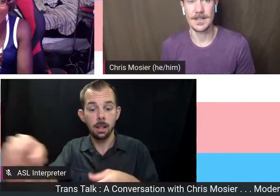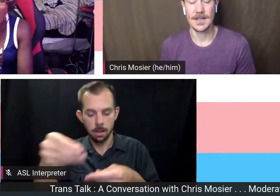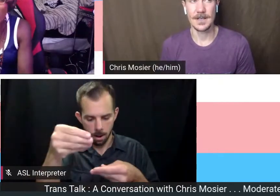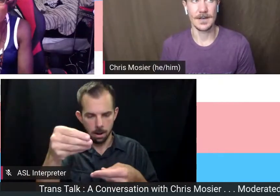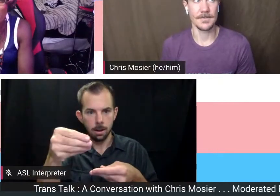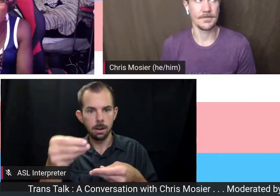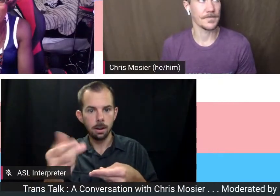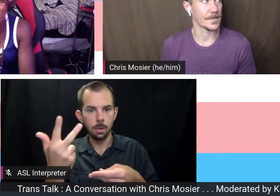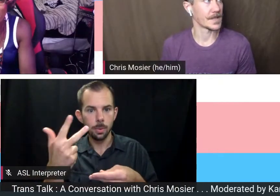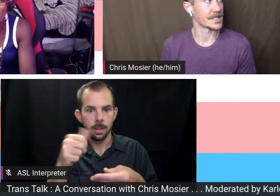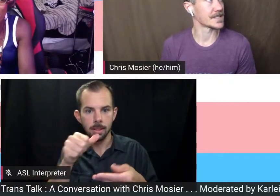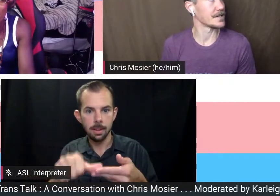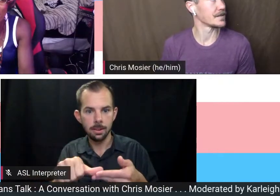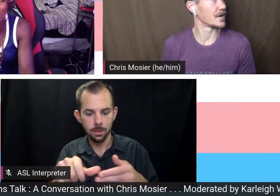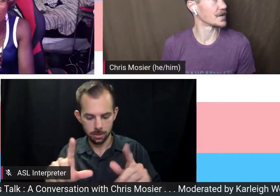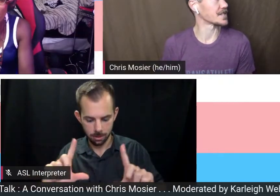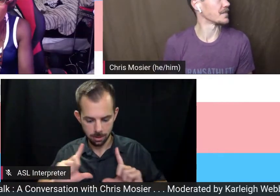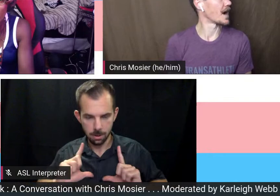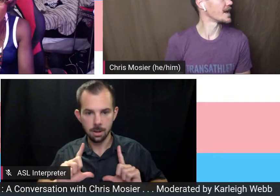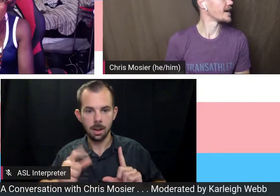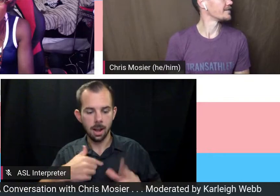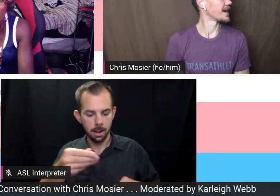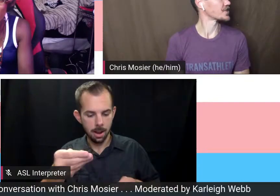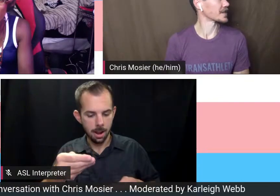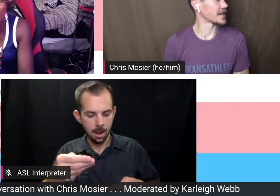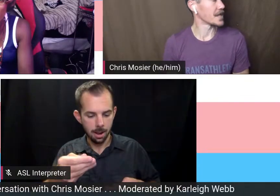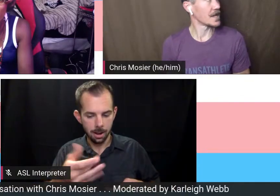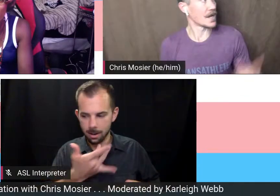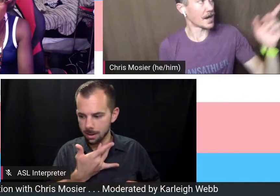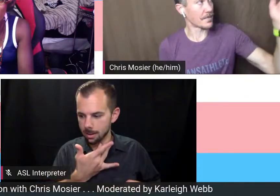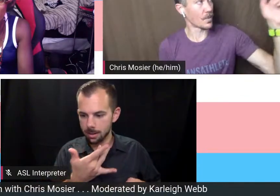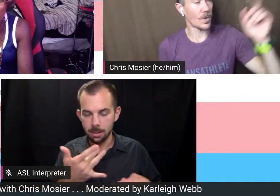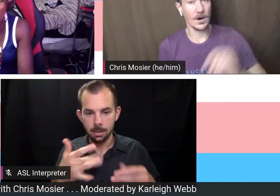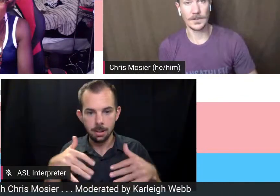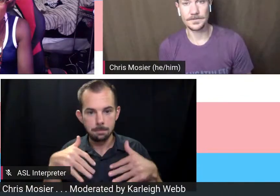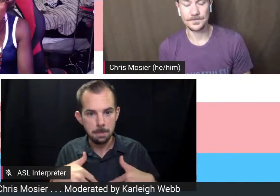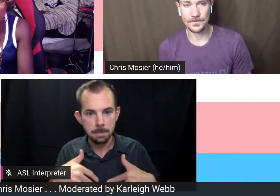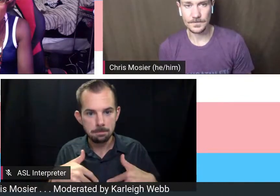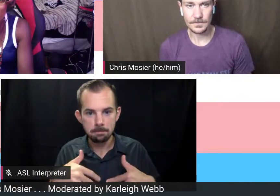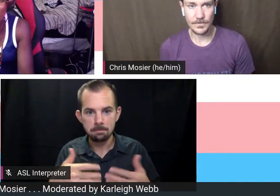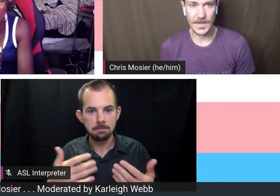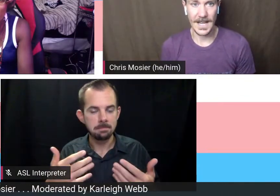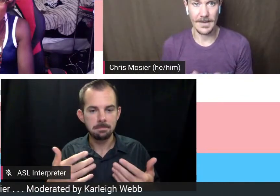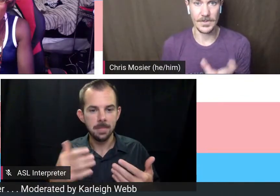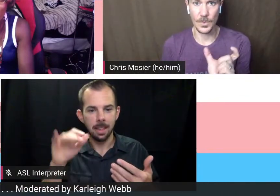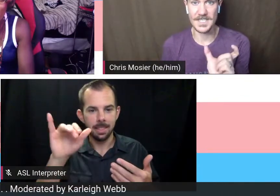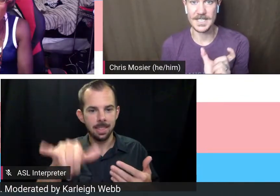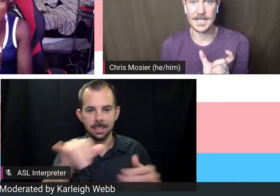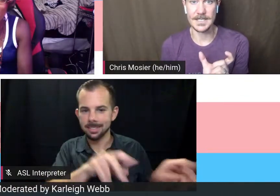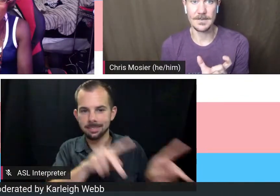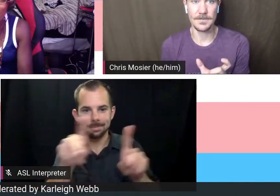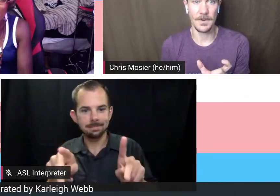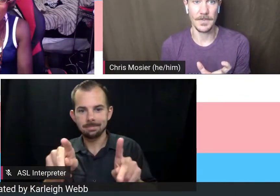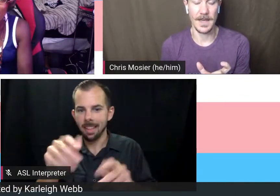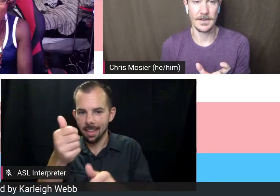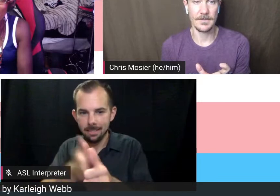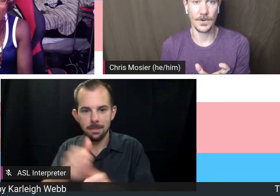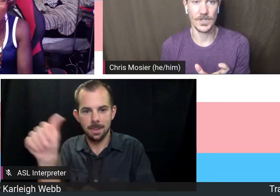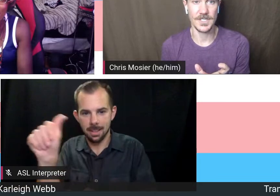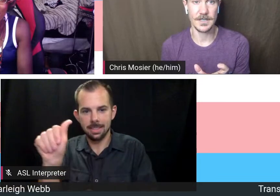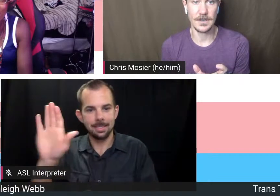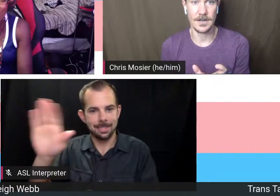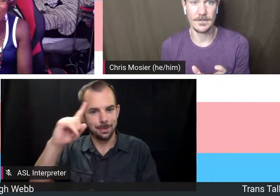have. And it's awesome. I have actually on my wall, I have the receipt from